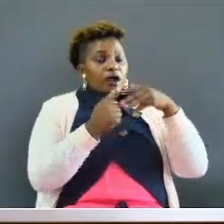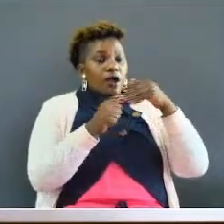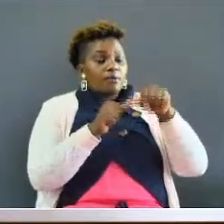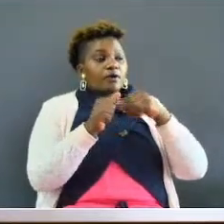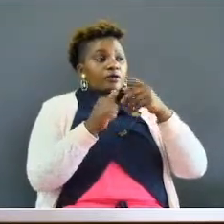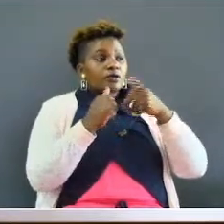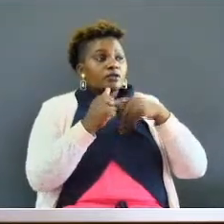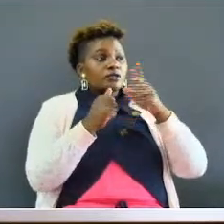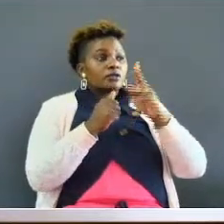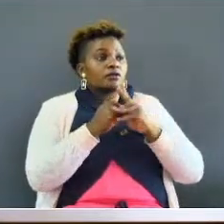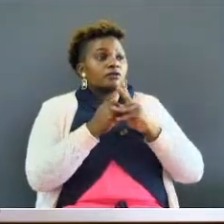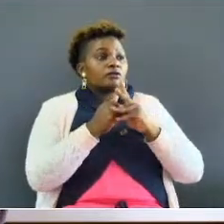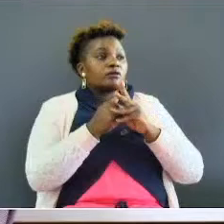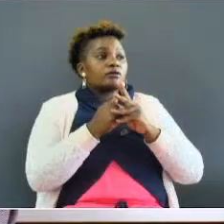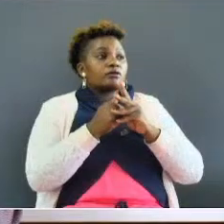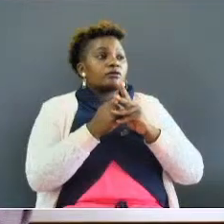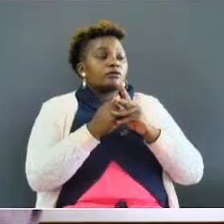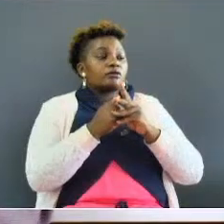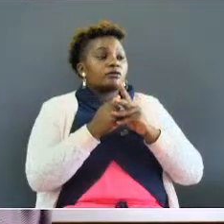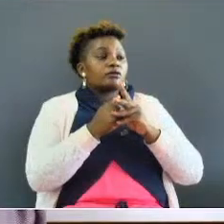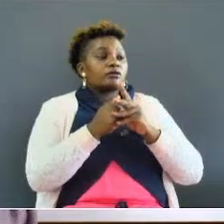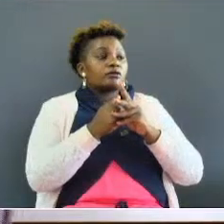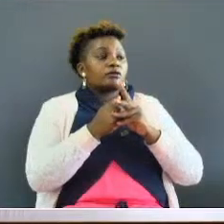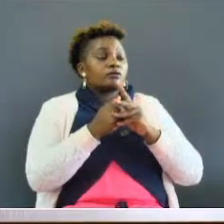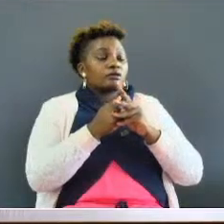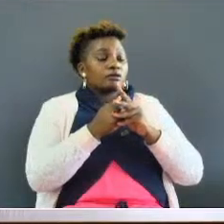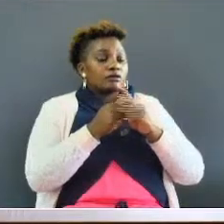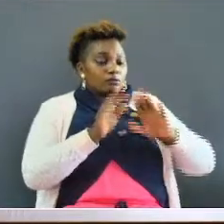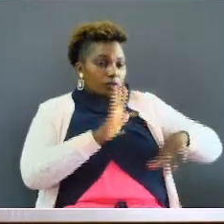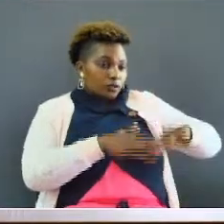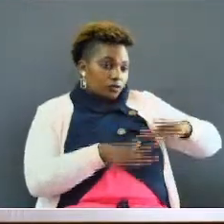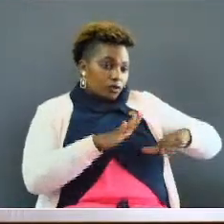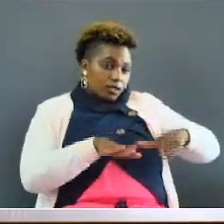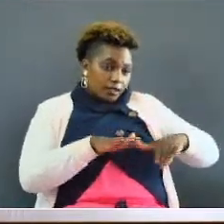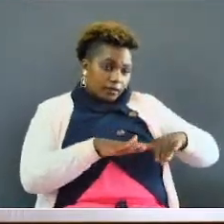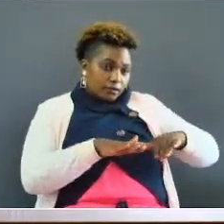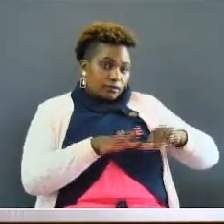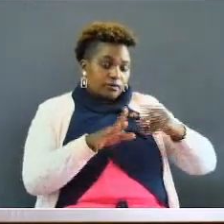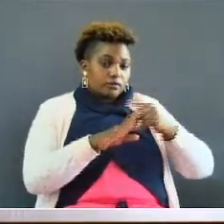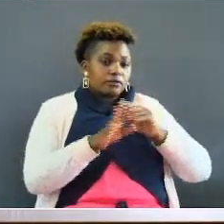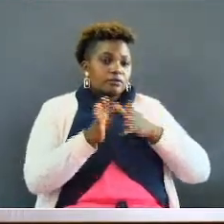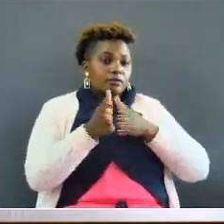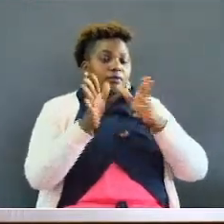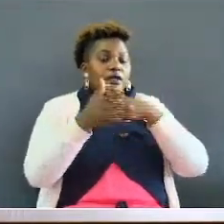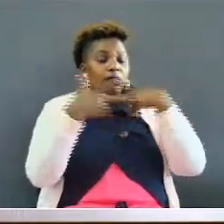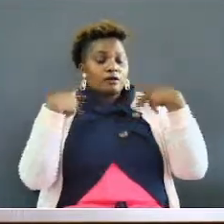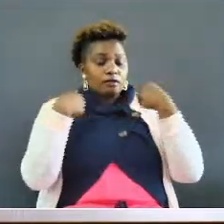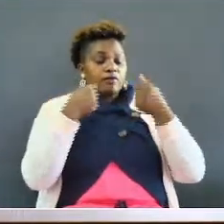64. From Scotland, Public Health Scotland,